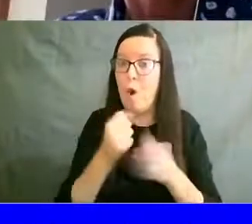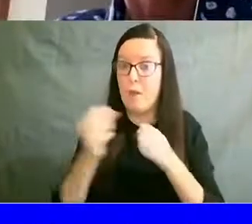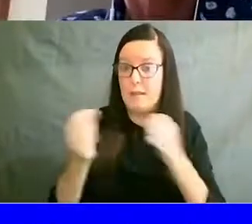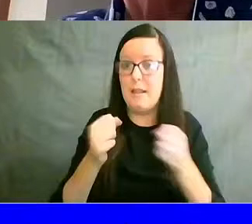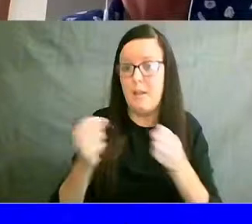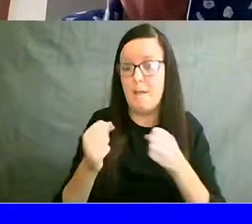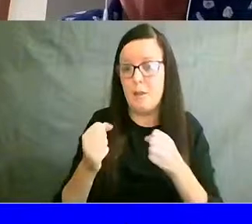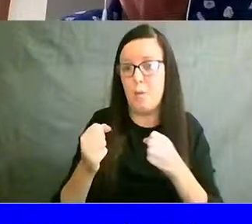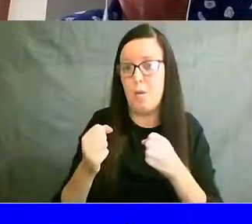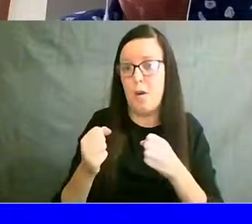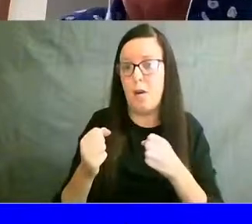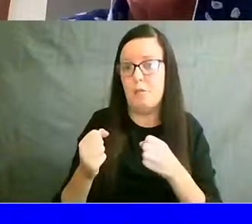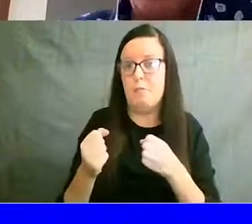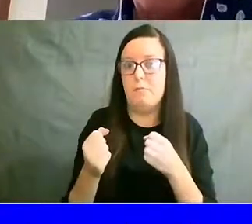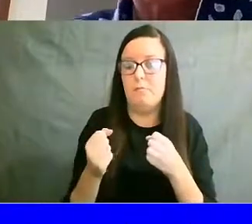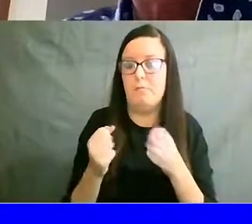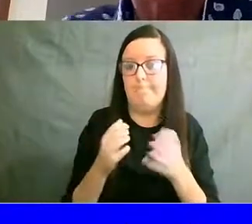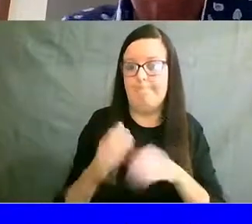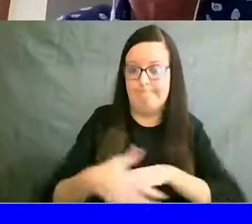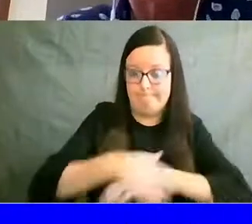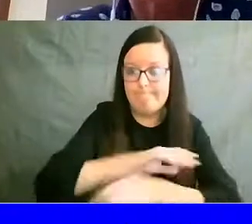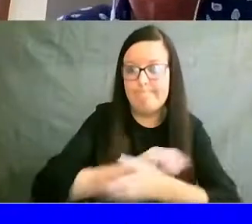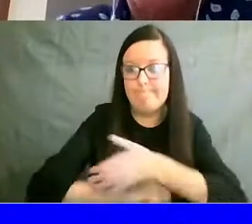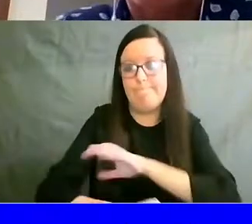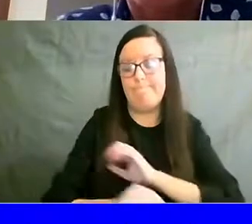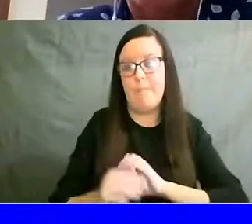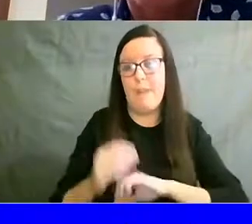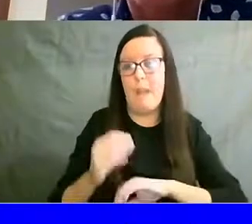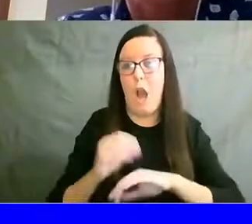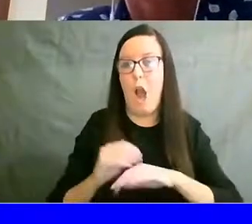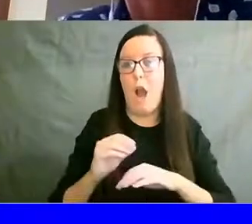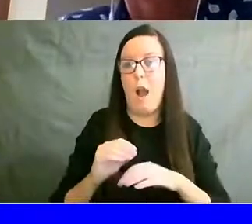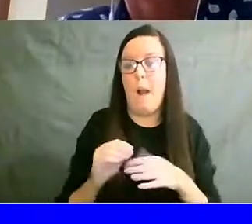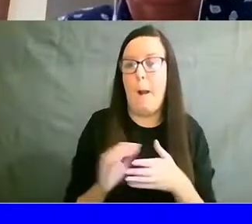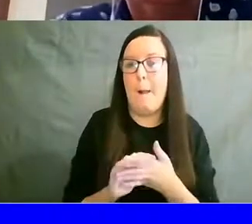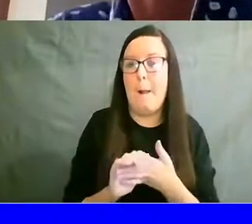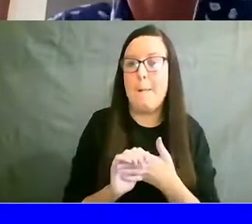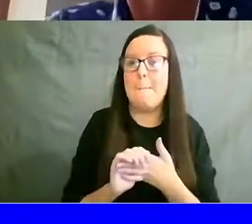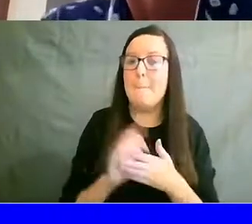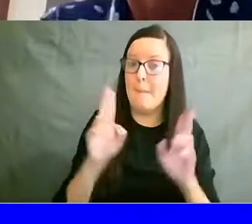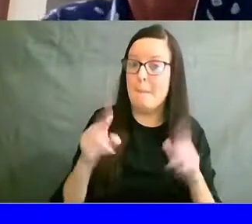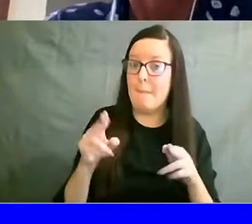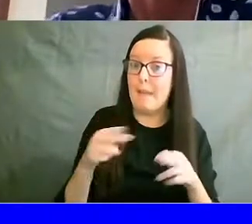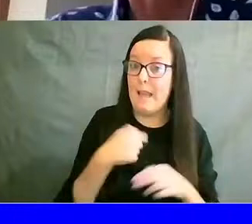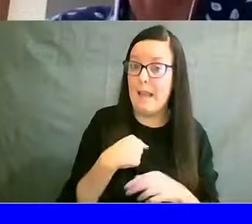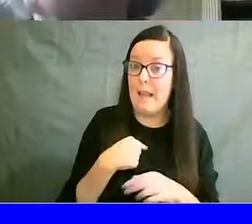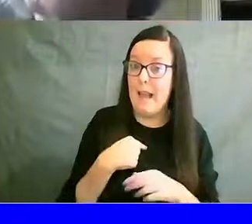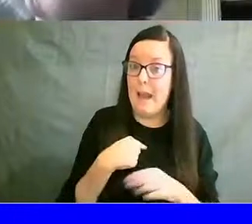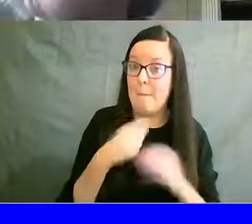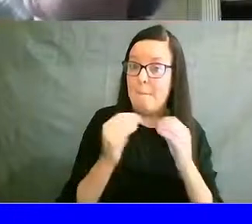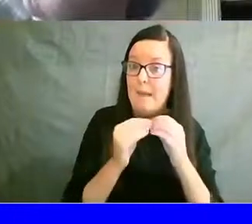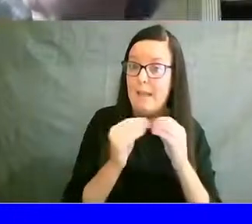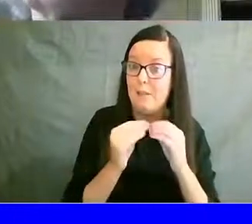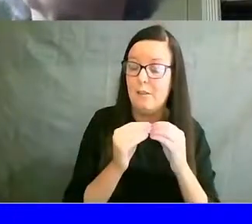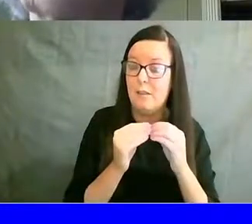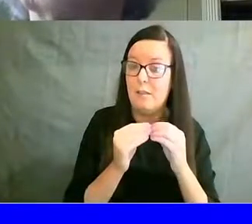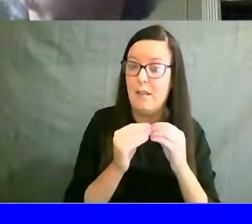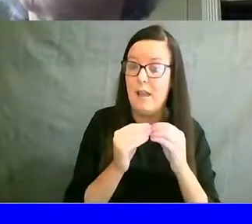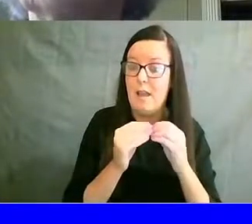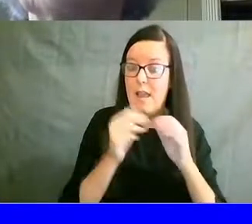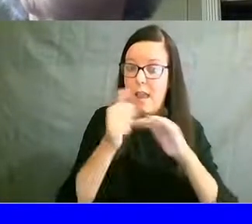2022. Martina, I suppose Patricia, go ahead. Yeah. Can I come in there? Just as we know, the expert panel